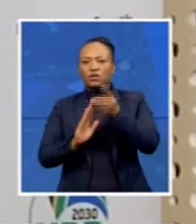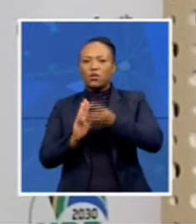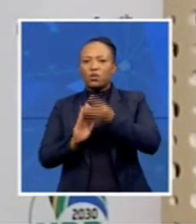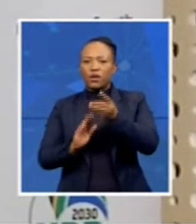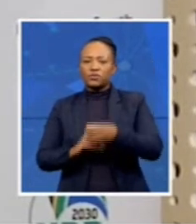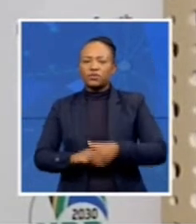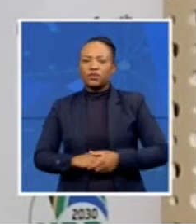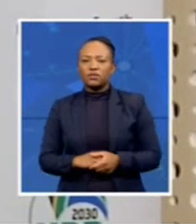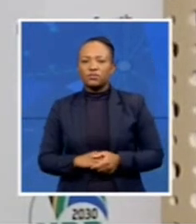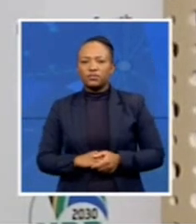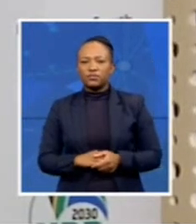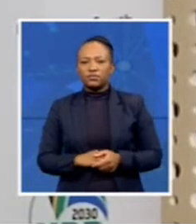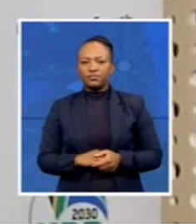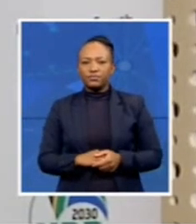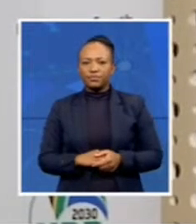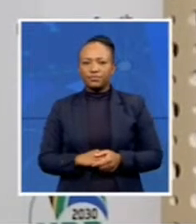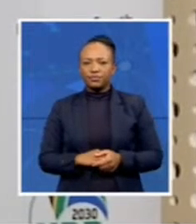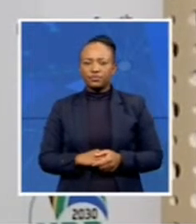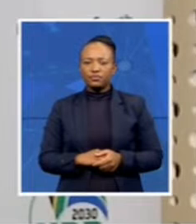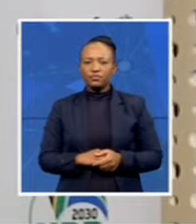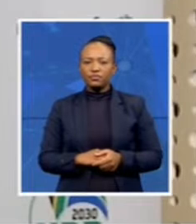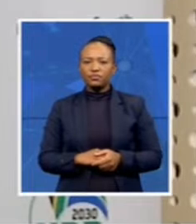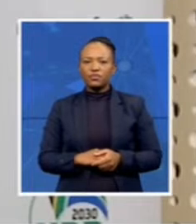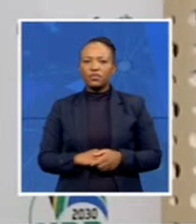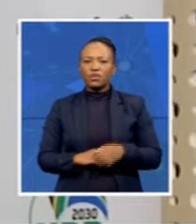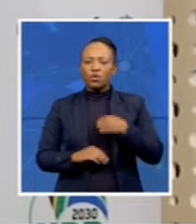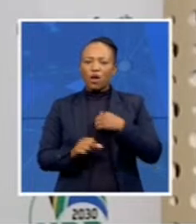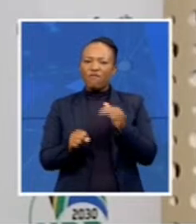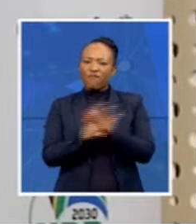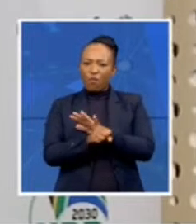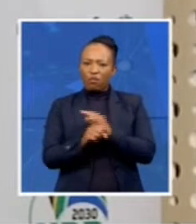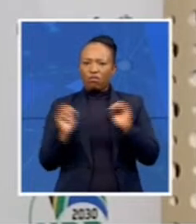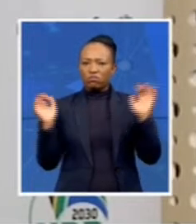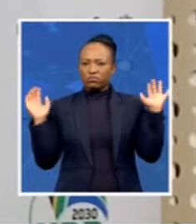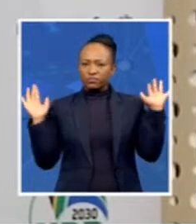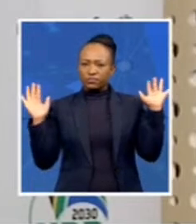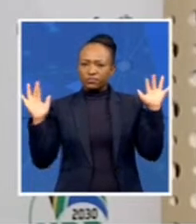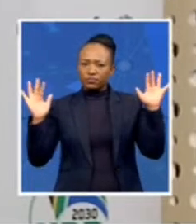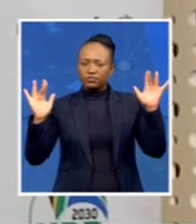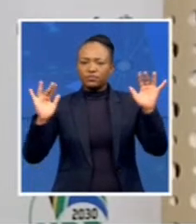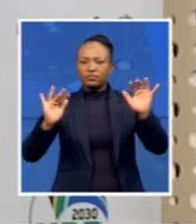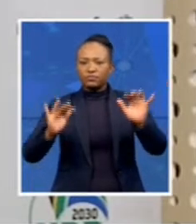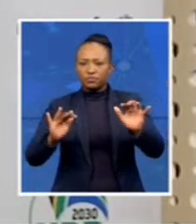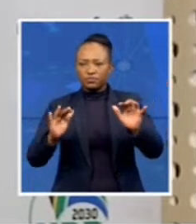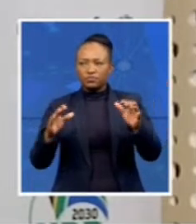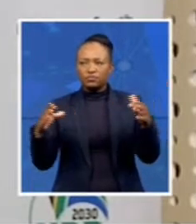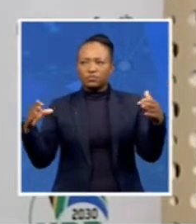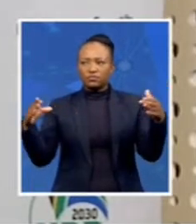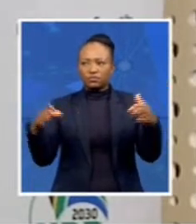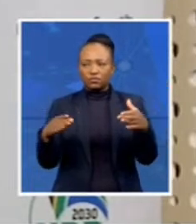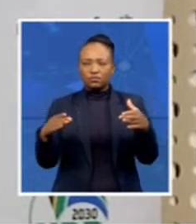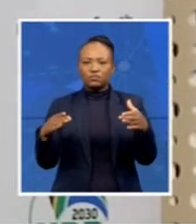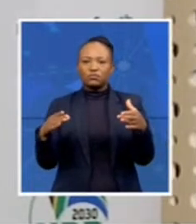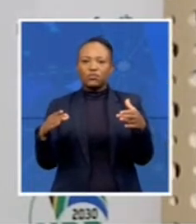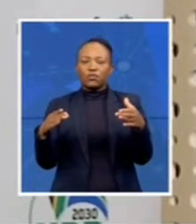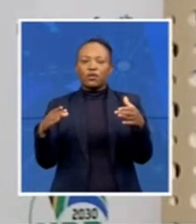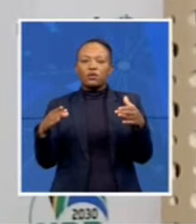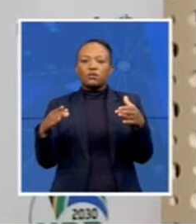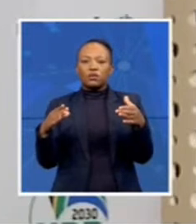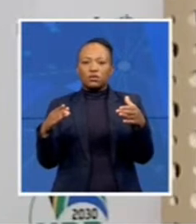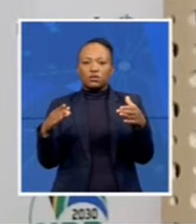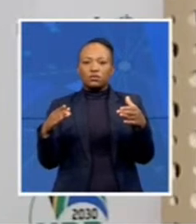We have a full delegation that is in attendance. And we will be looking forward to